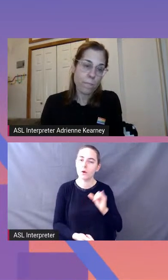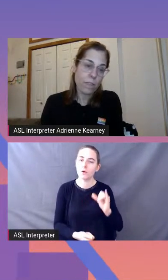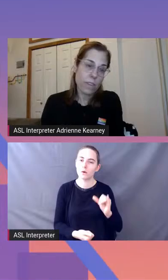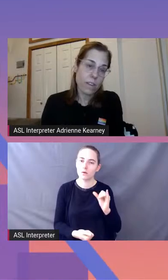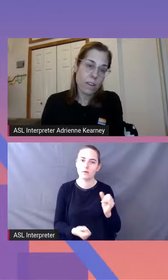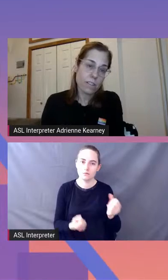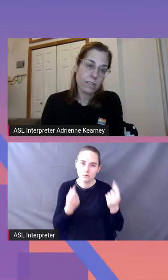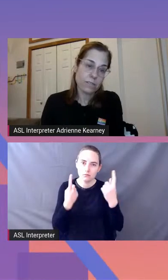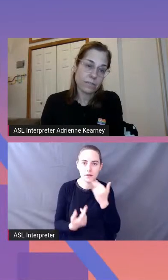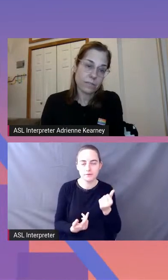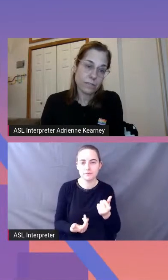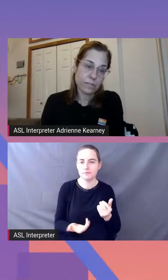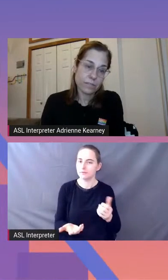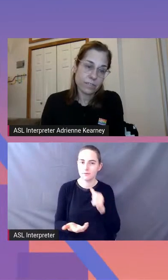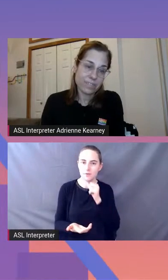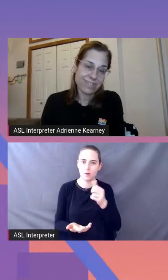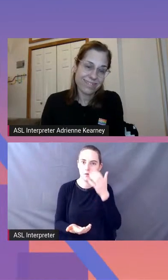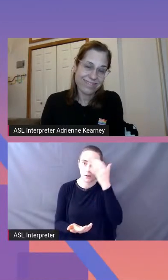opinion.